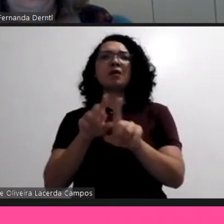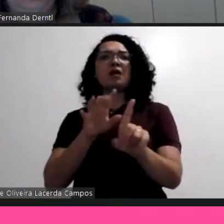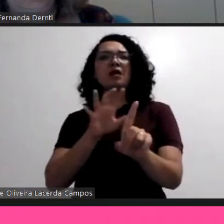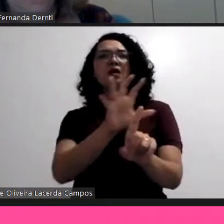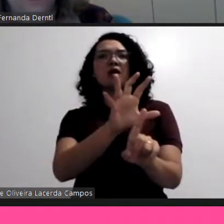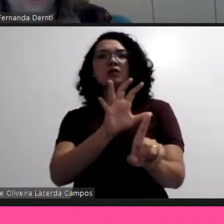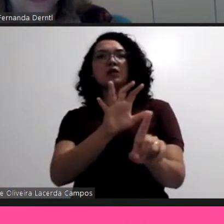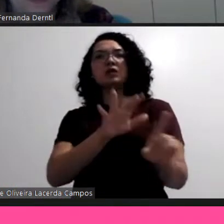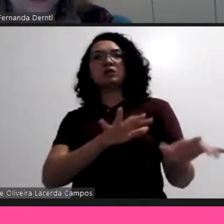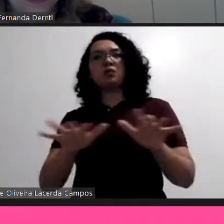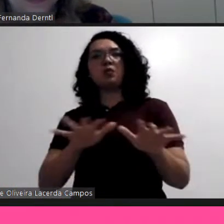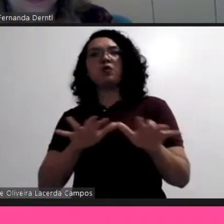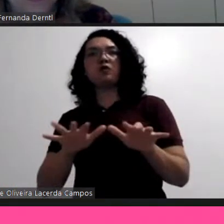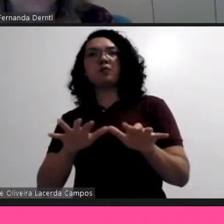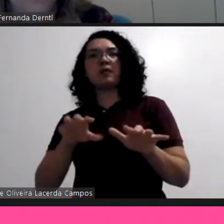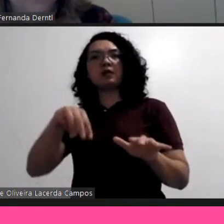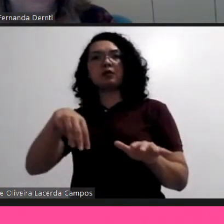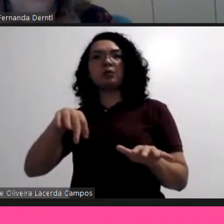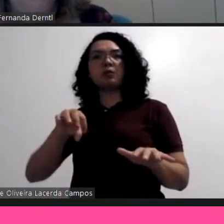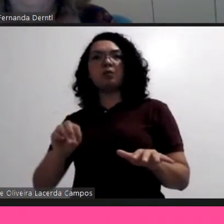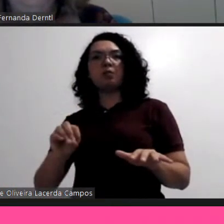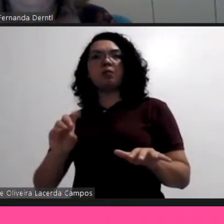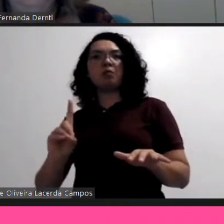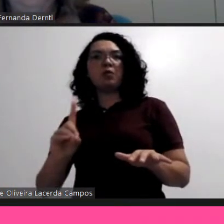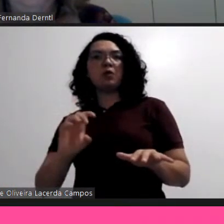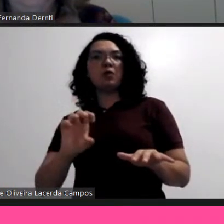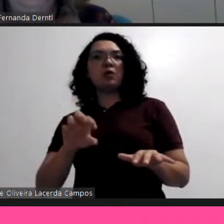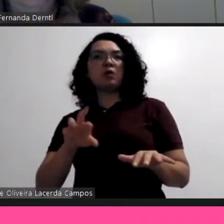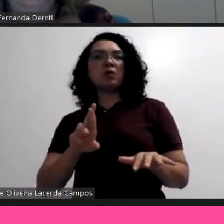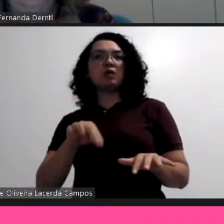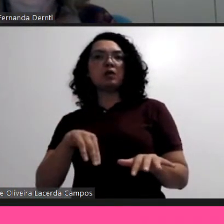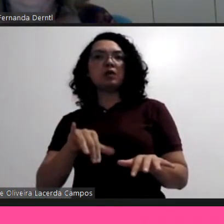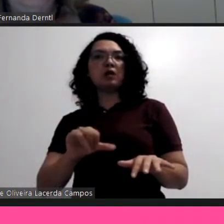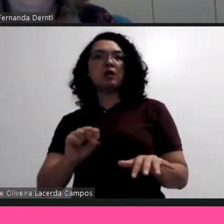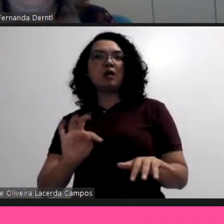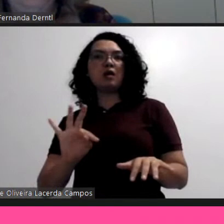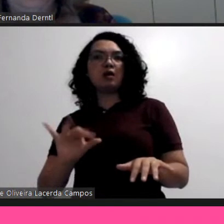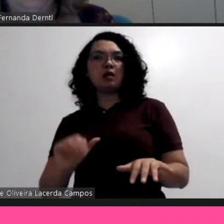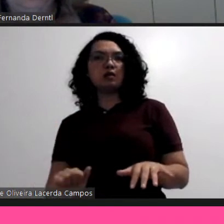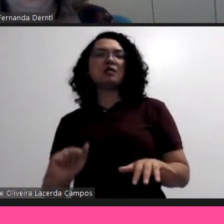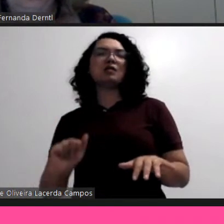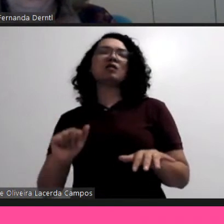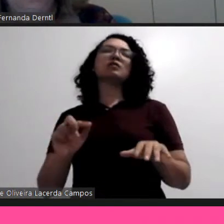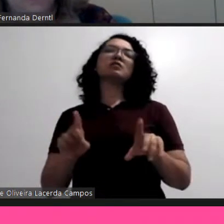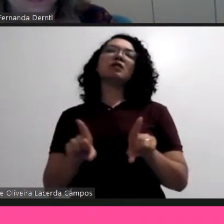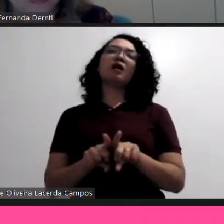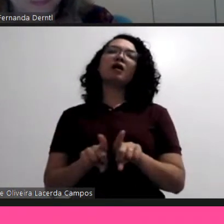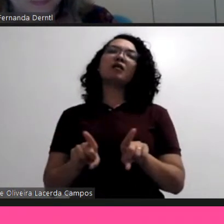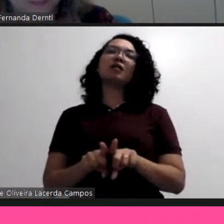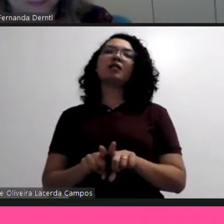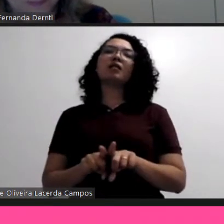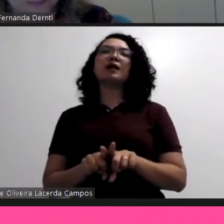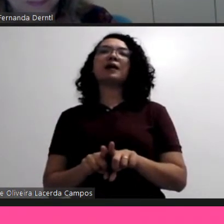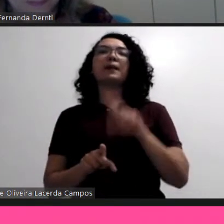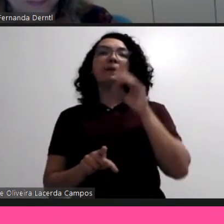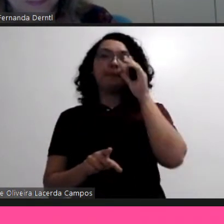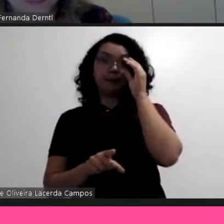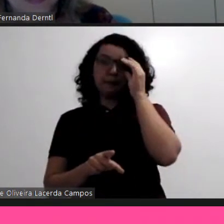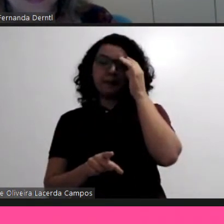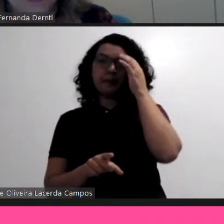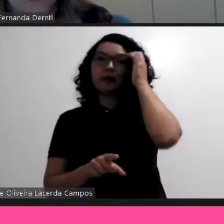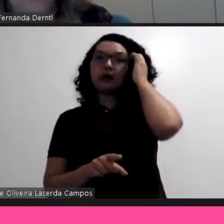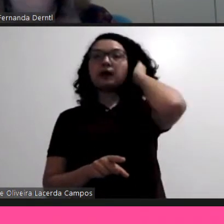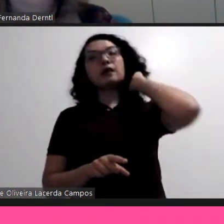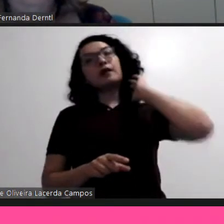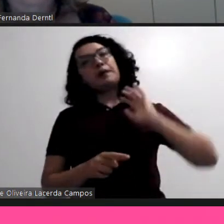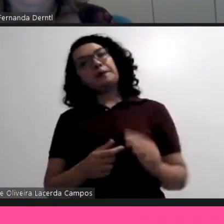think partially it has to do with architects, even though, of course, they were working for these clients, they did